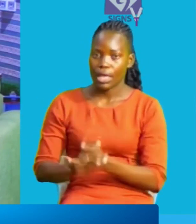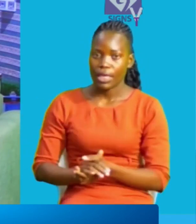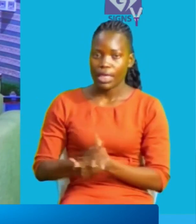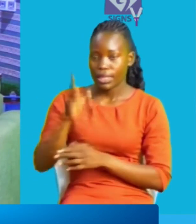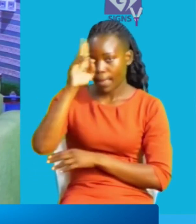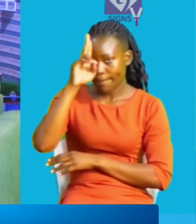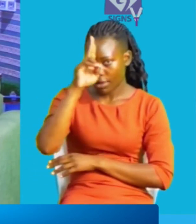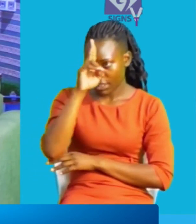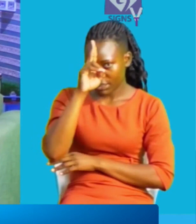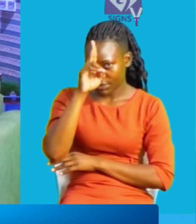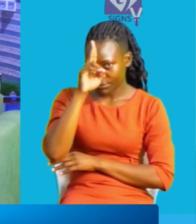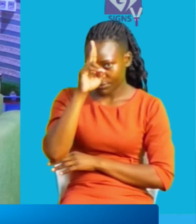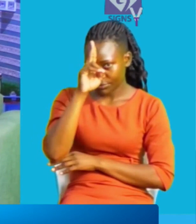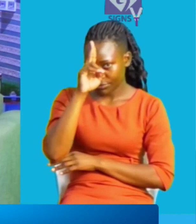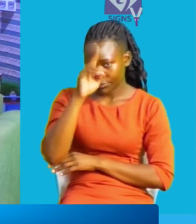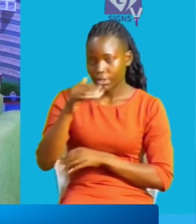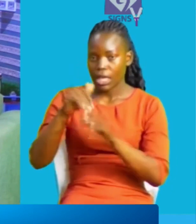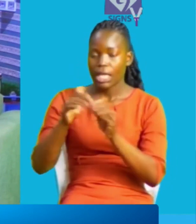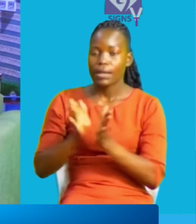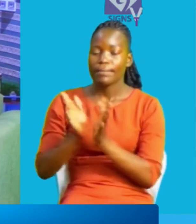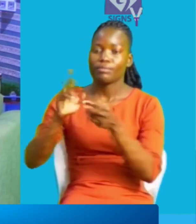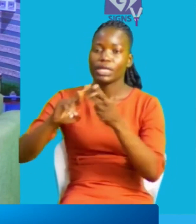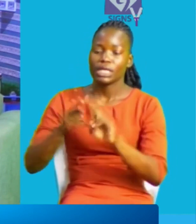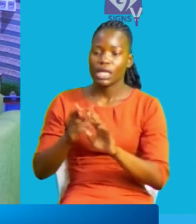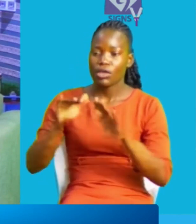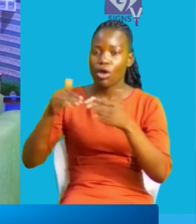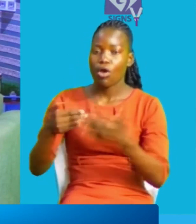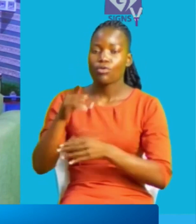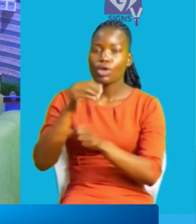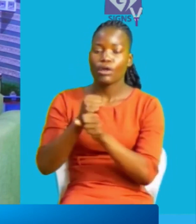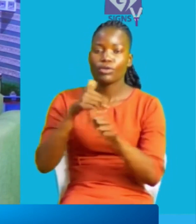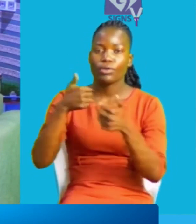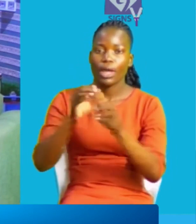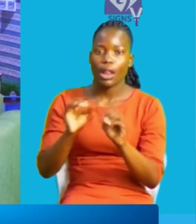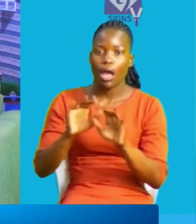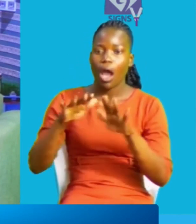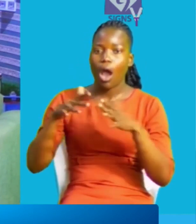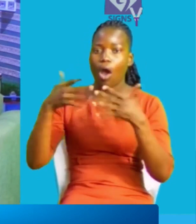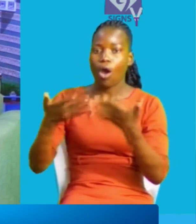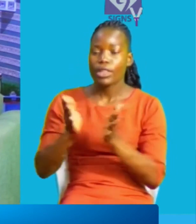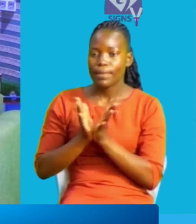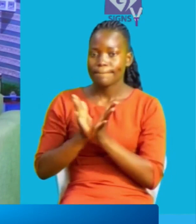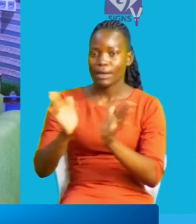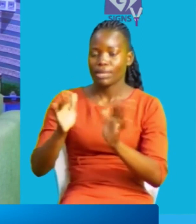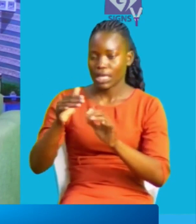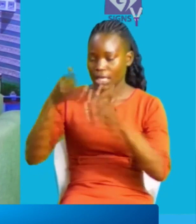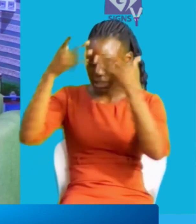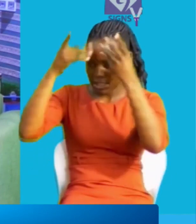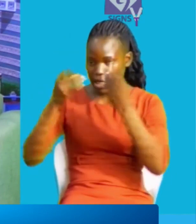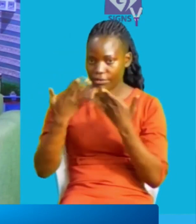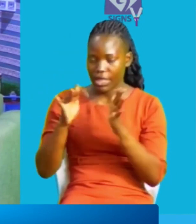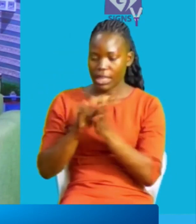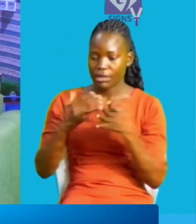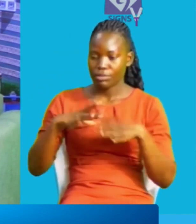starts at? Is it the police in terms of public relations, you are not doing so well, or is it that the public has